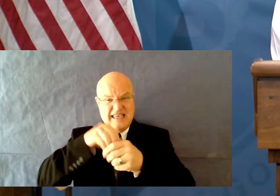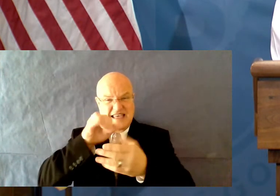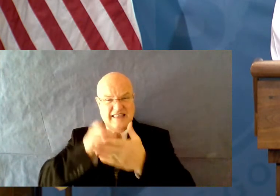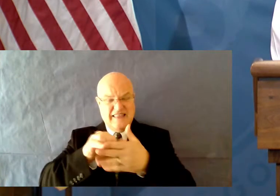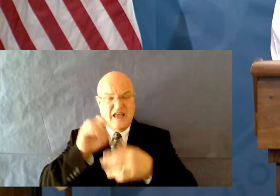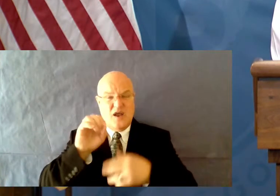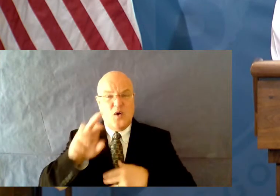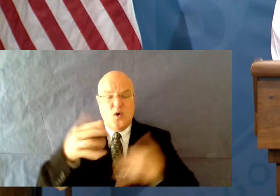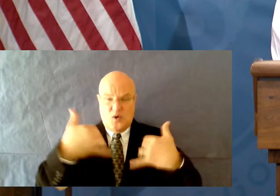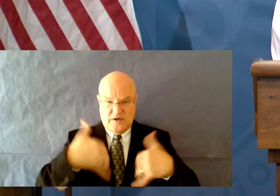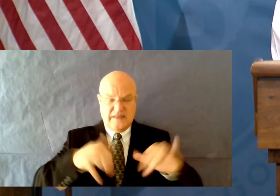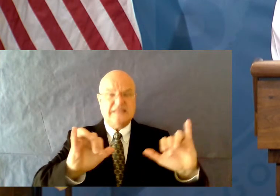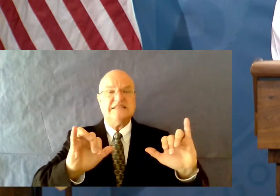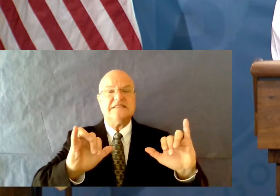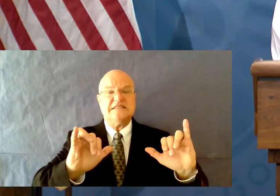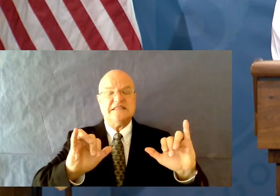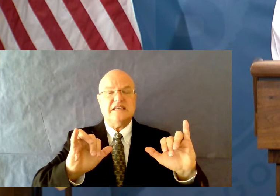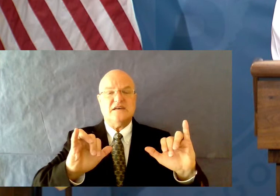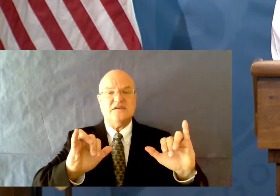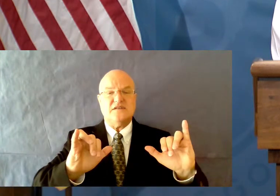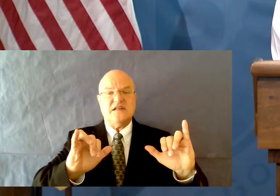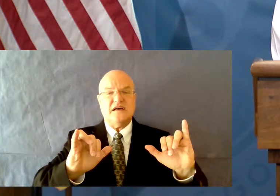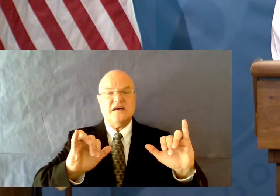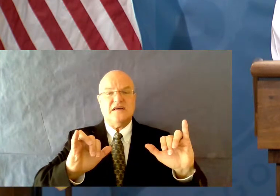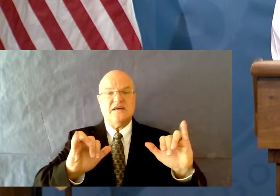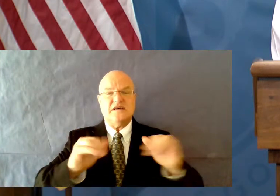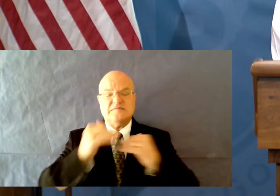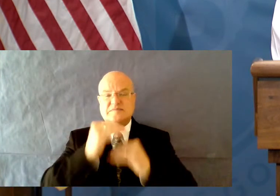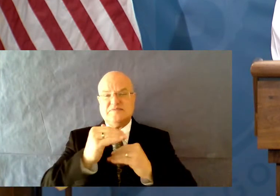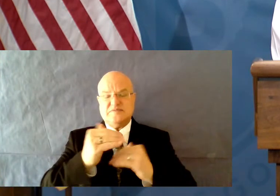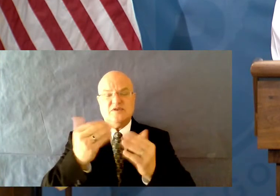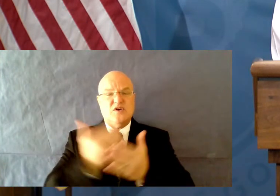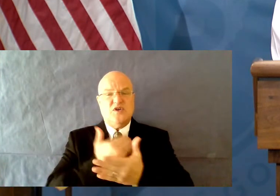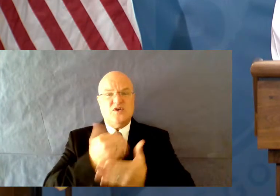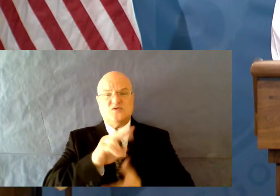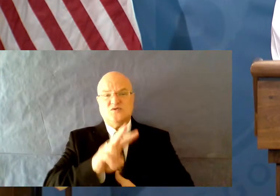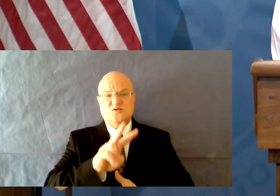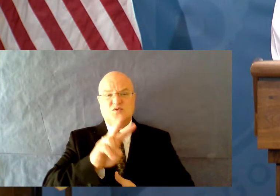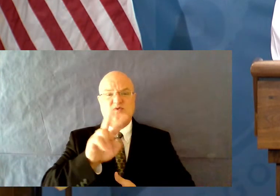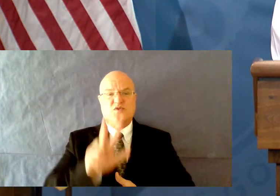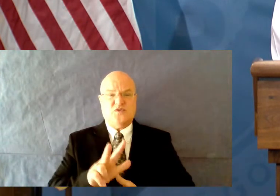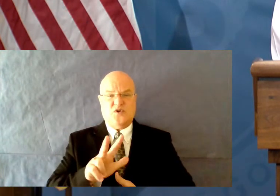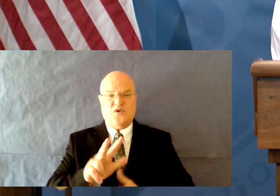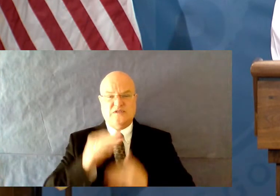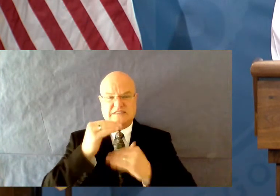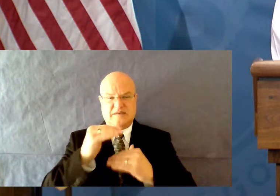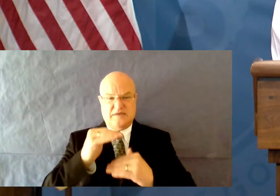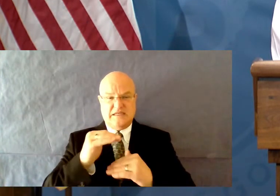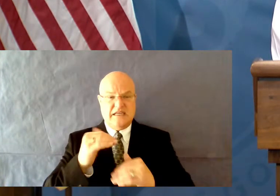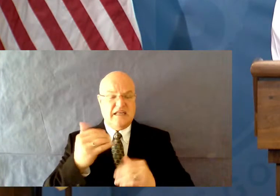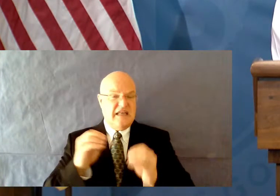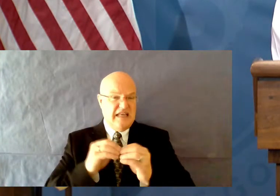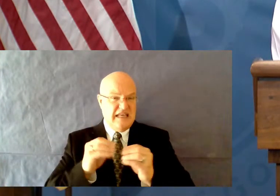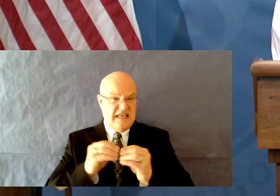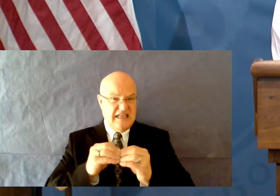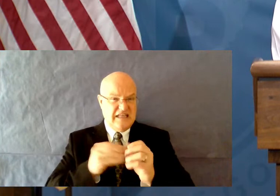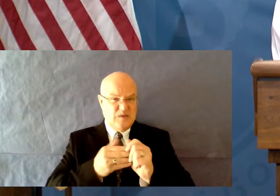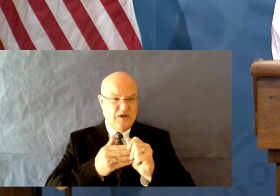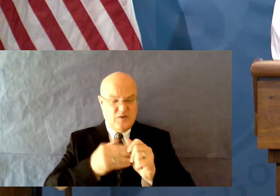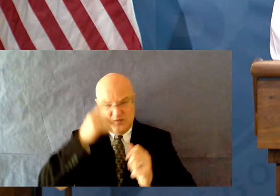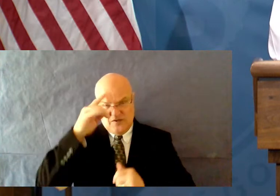are they still being withheld to the two-thirds standard? And is there any wiggle room for